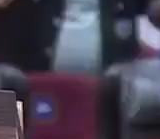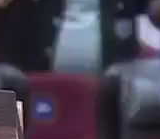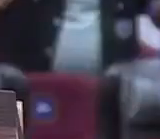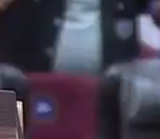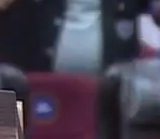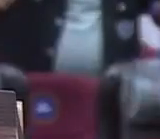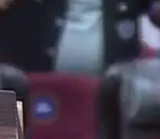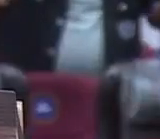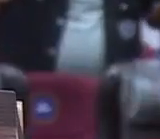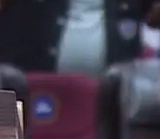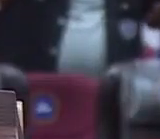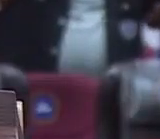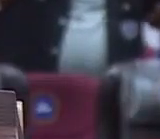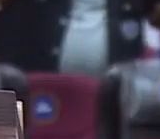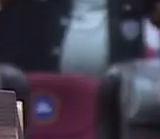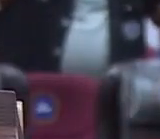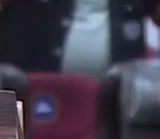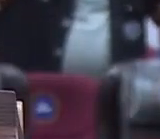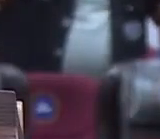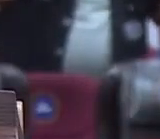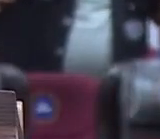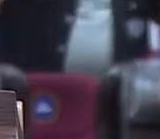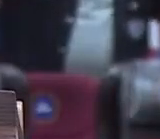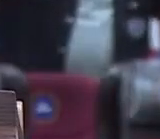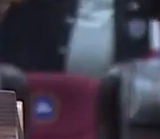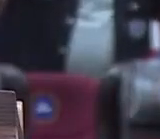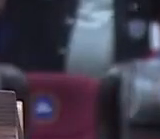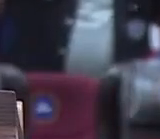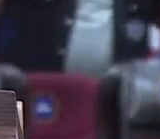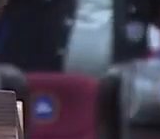In Jesus' mighty name, I've blessed you.